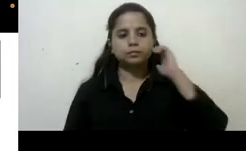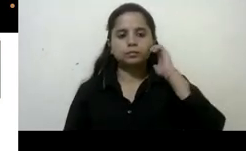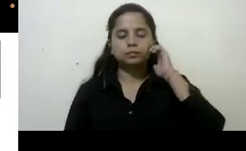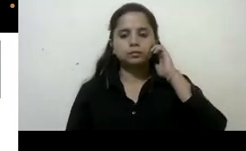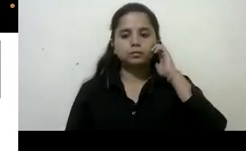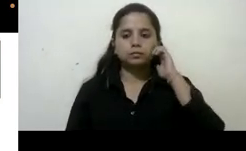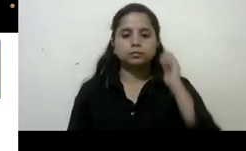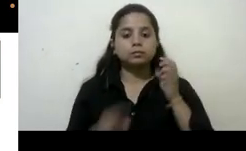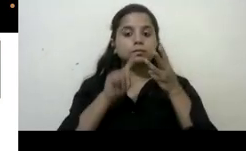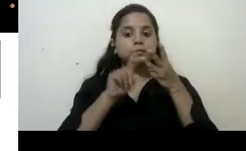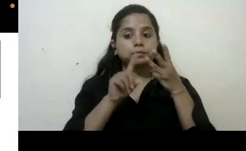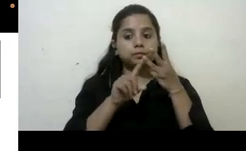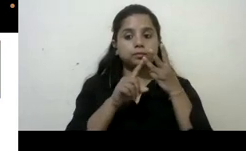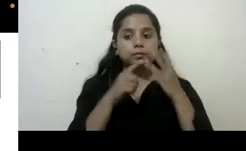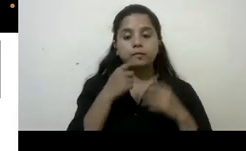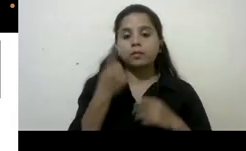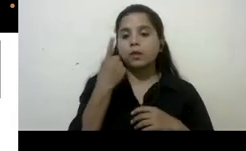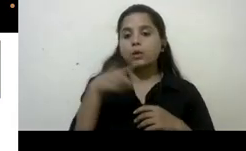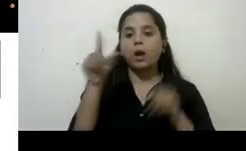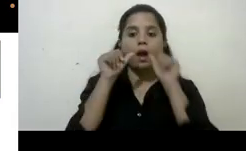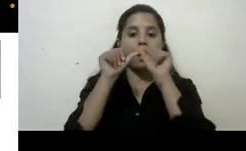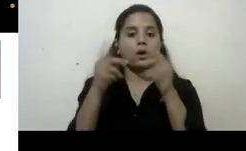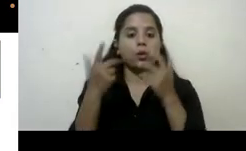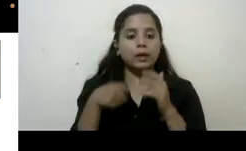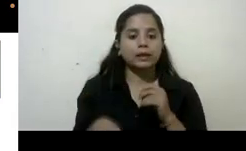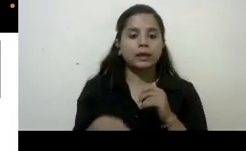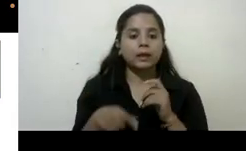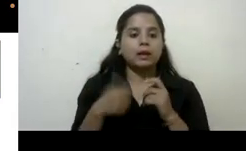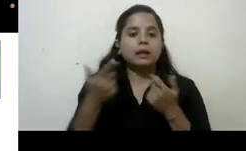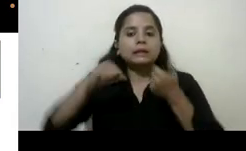The third scenario, the correct answer is risk-free environment.